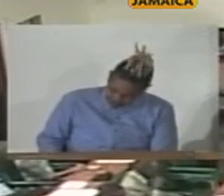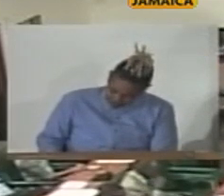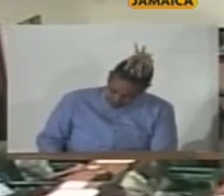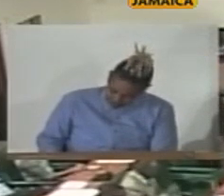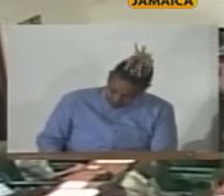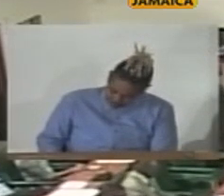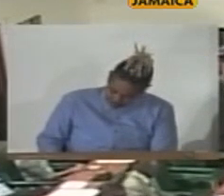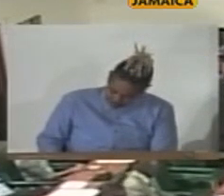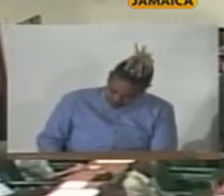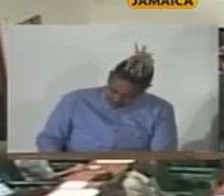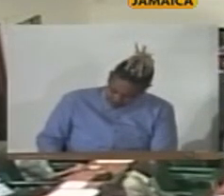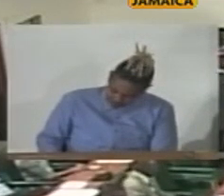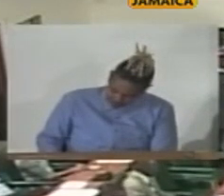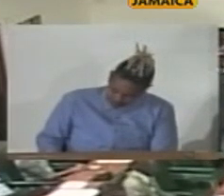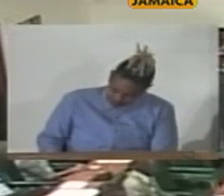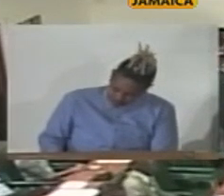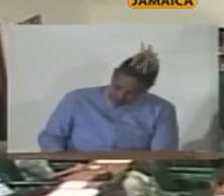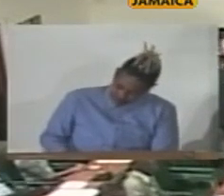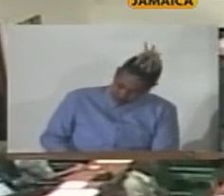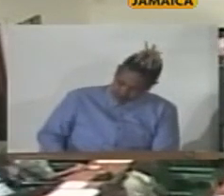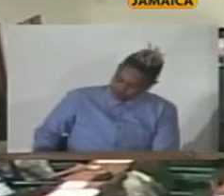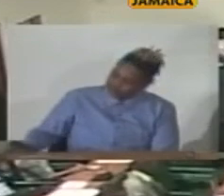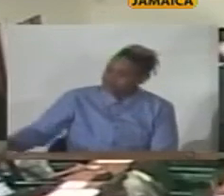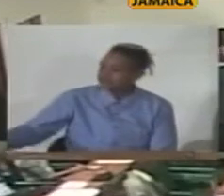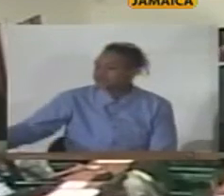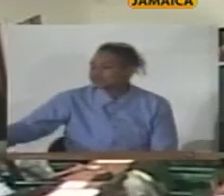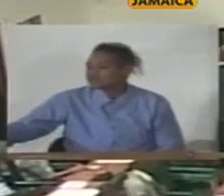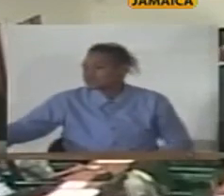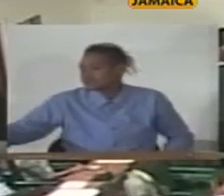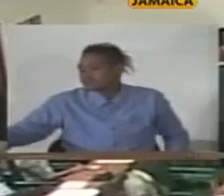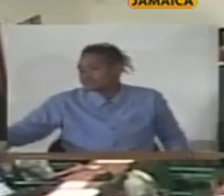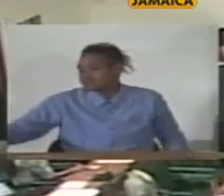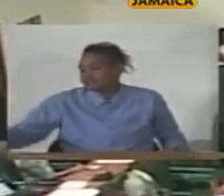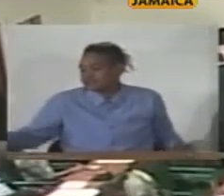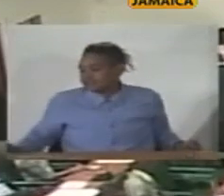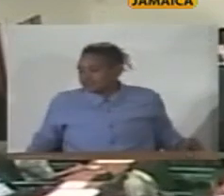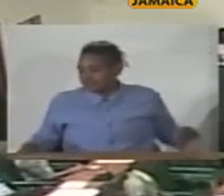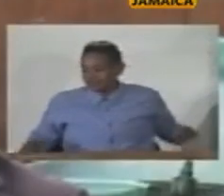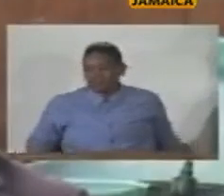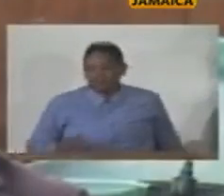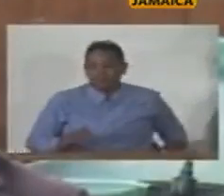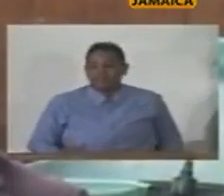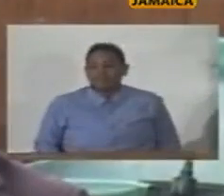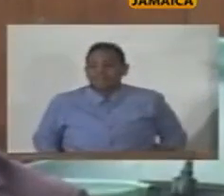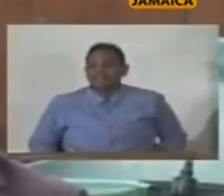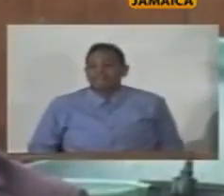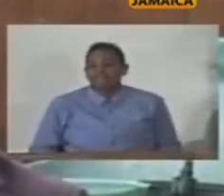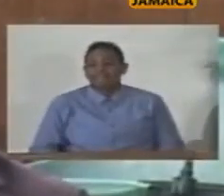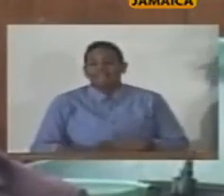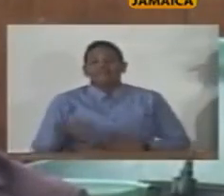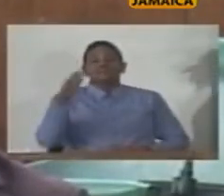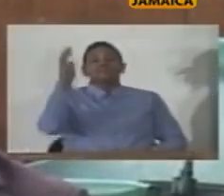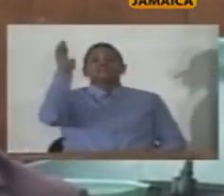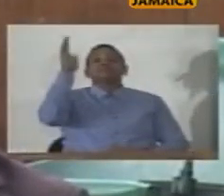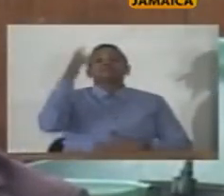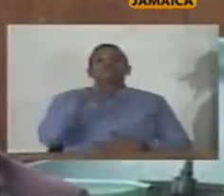Notice of motion given orally. Thank you, Mr. Speaker. I'm proposing to